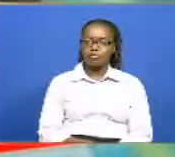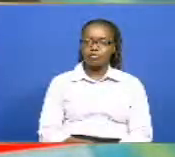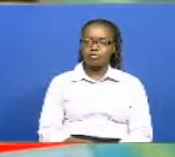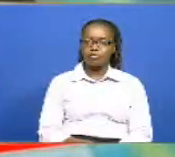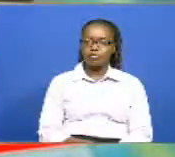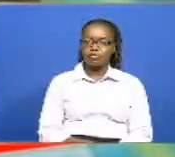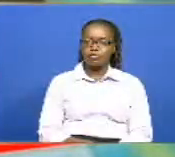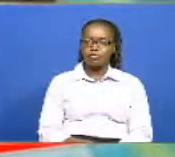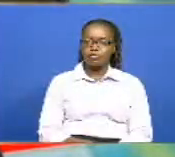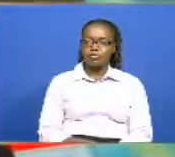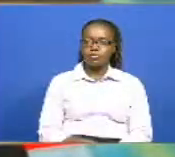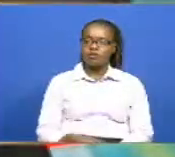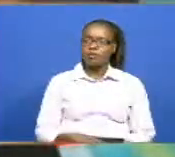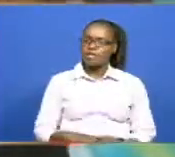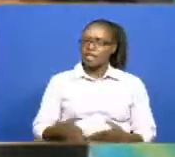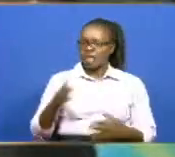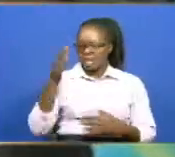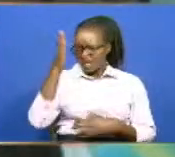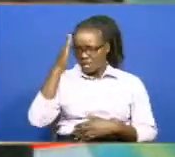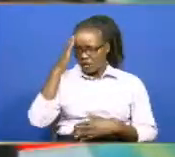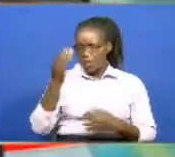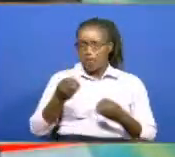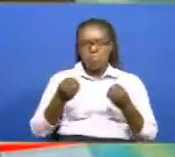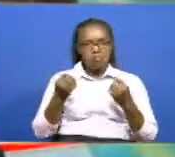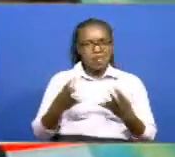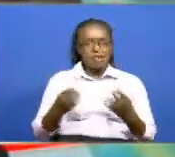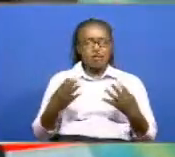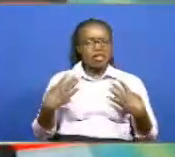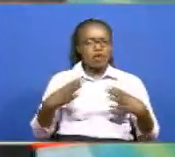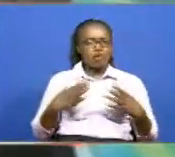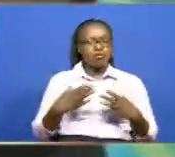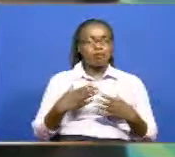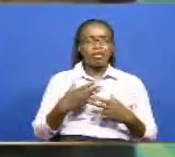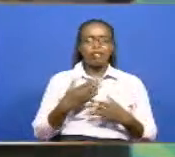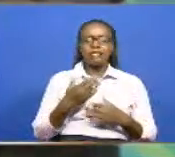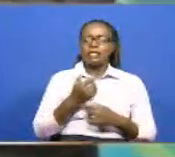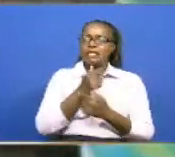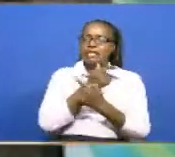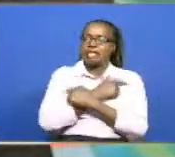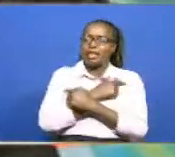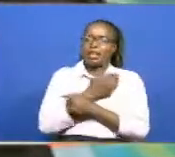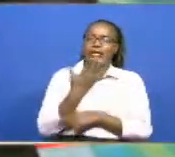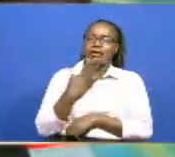Haya, mtazamaji, najua kwamba watu wengi wanapenda sukari. Sukari ni nzuri sana.